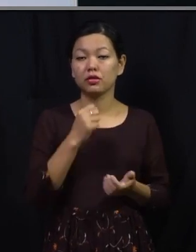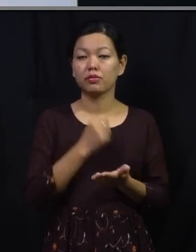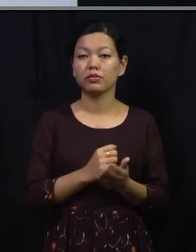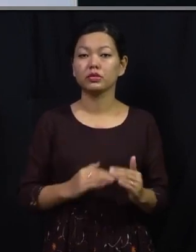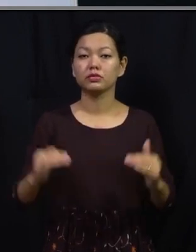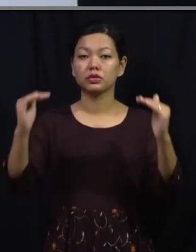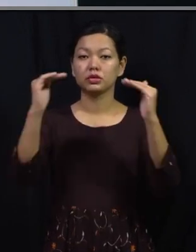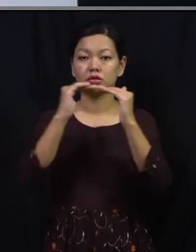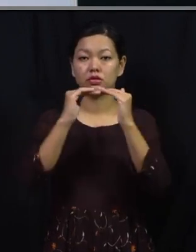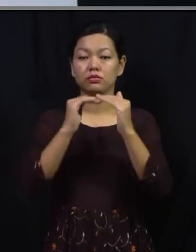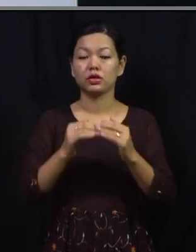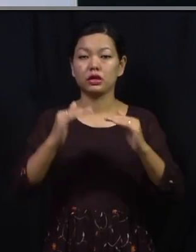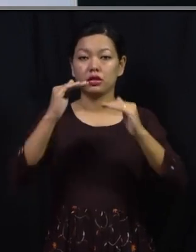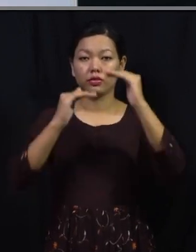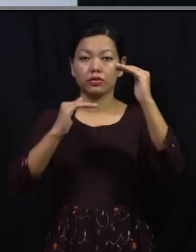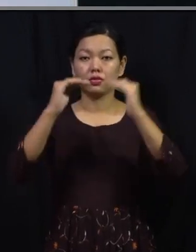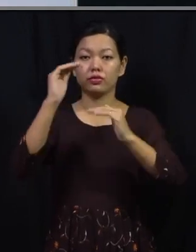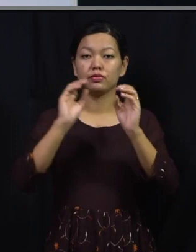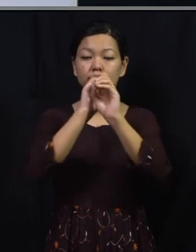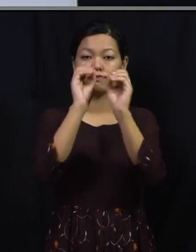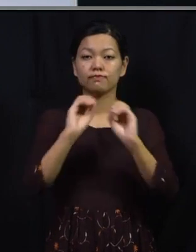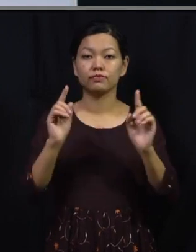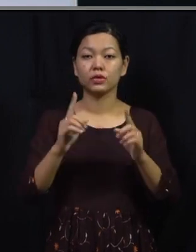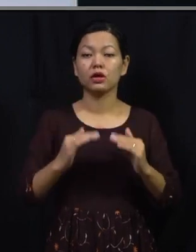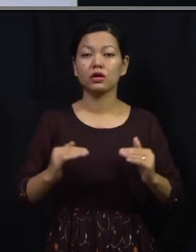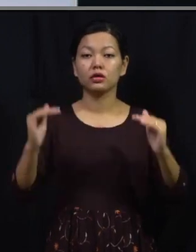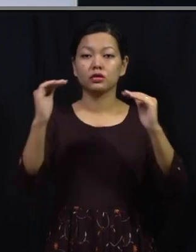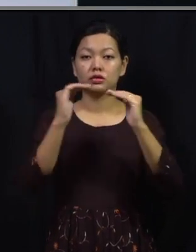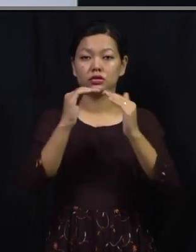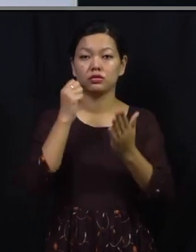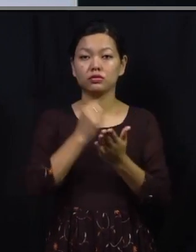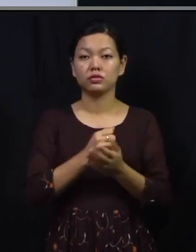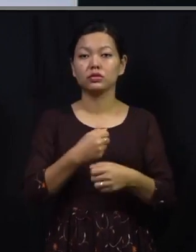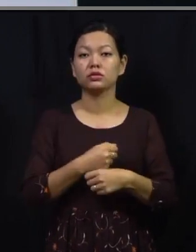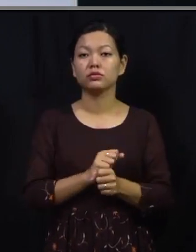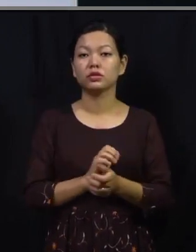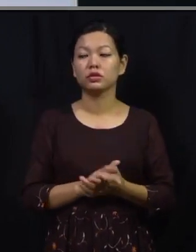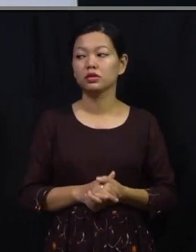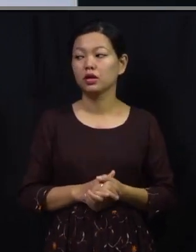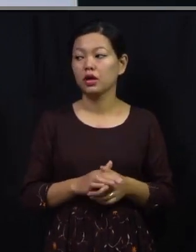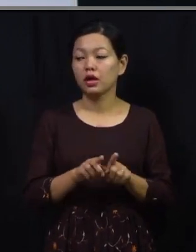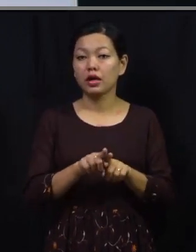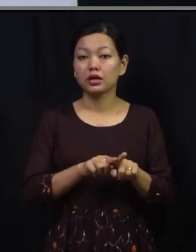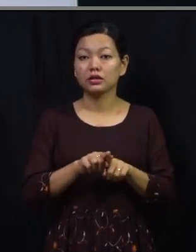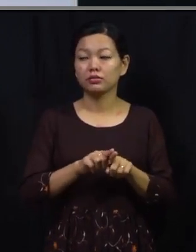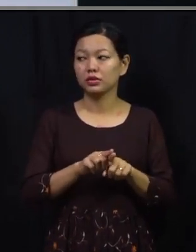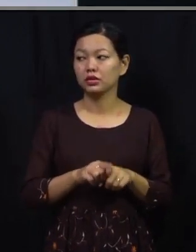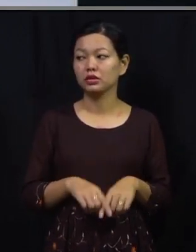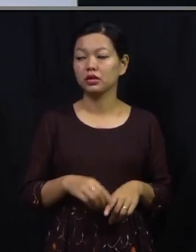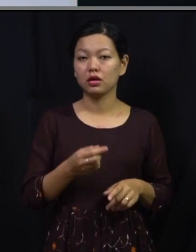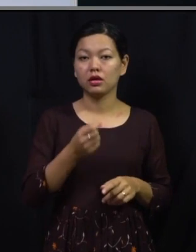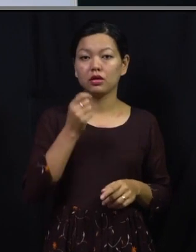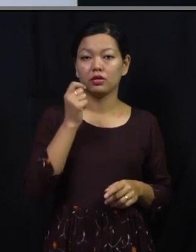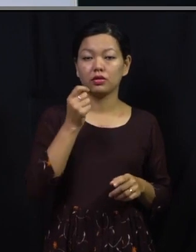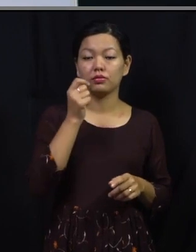equal to debit. So what you do here is, if the total amount of debit is rupees 10,000 and the total